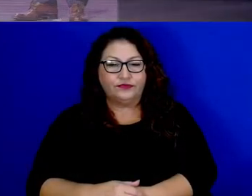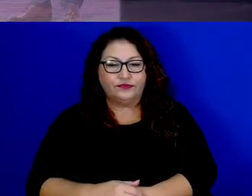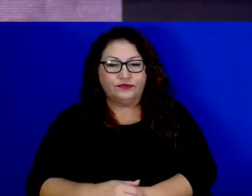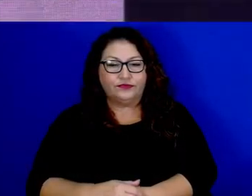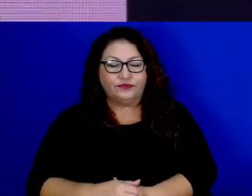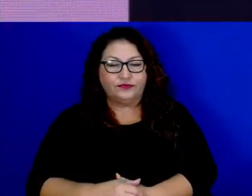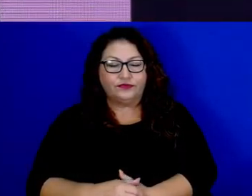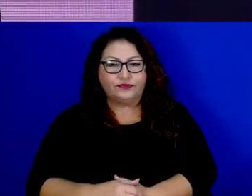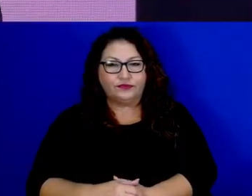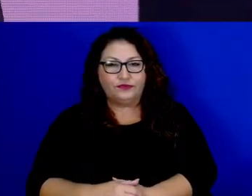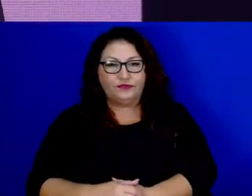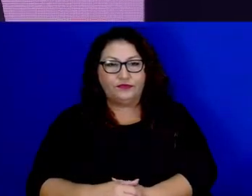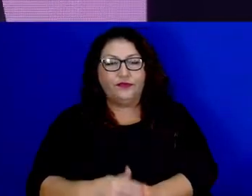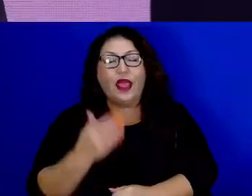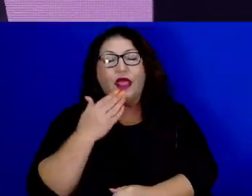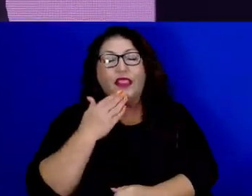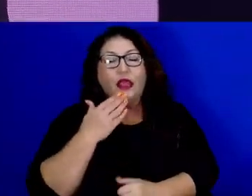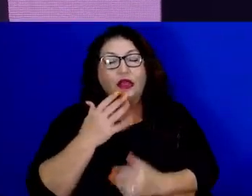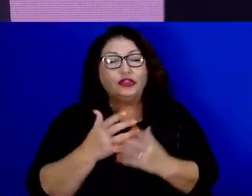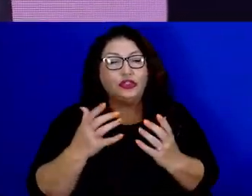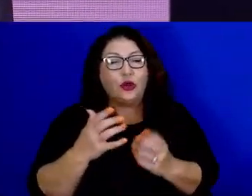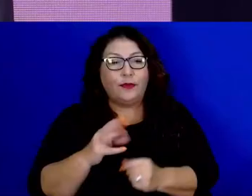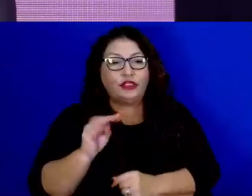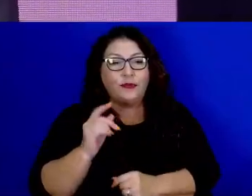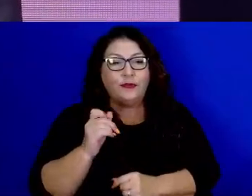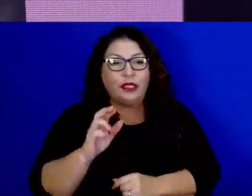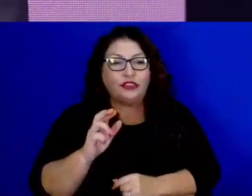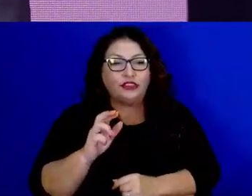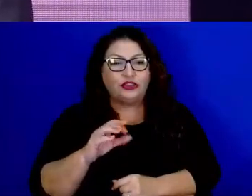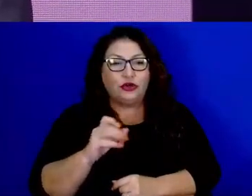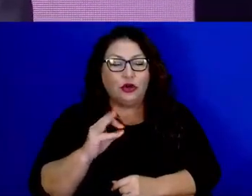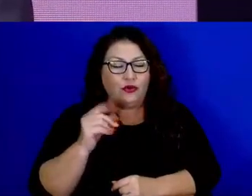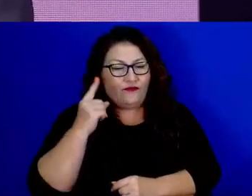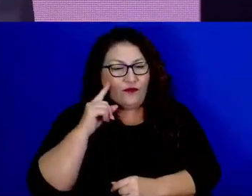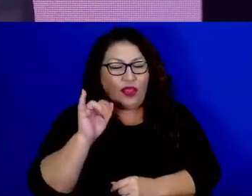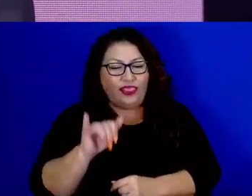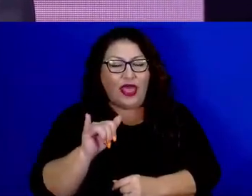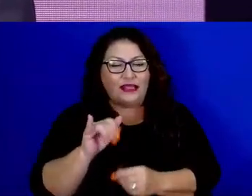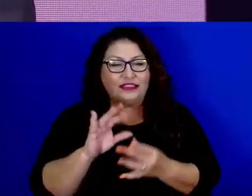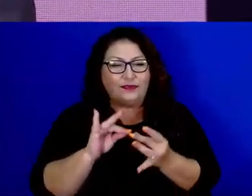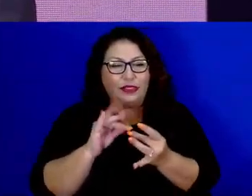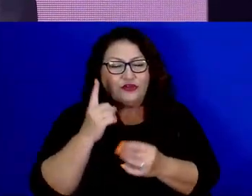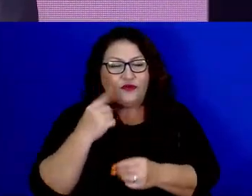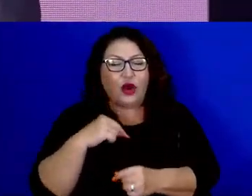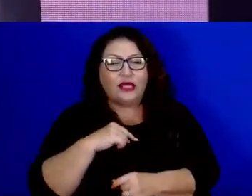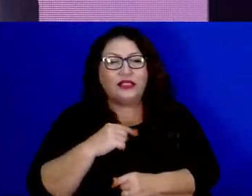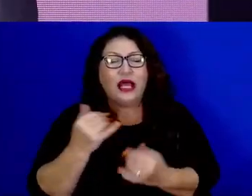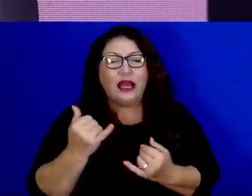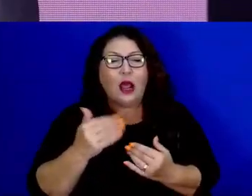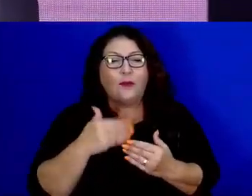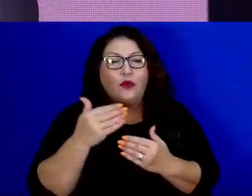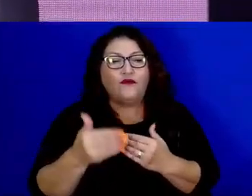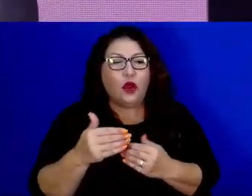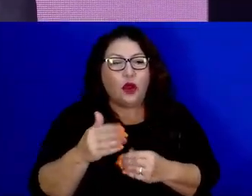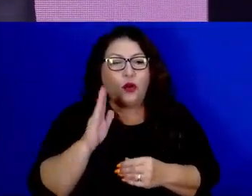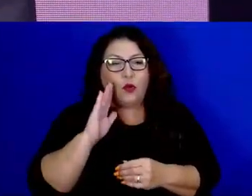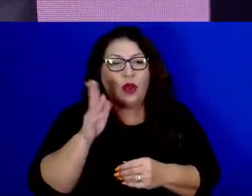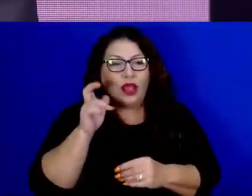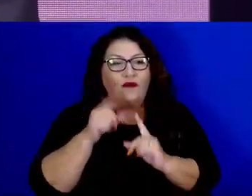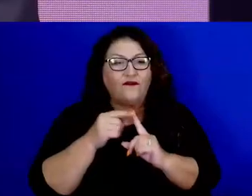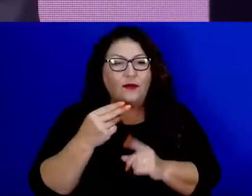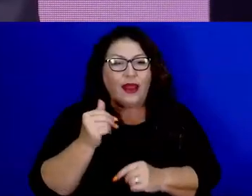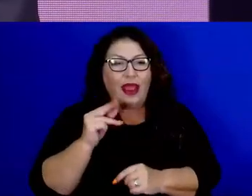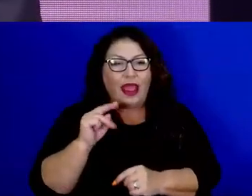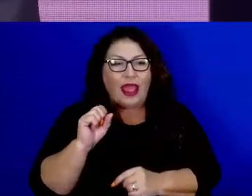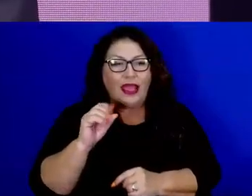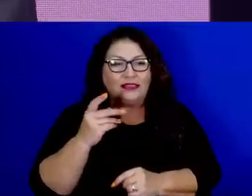Thank you so much to Minister Ziegler-Krall for that speech for us. Now, moving on, we're going to hear from Hans-Henry P. Kluger,